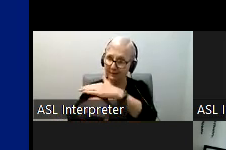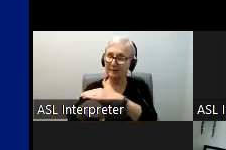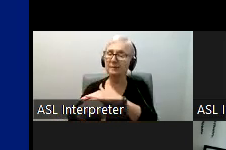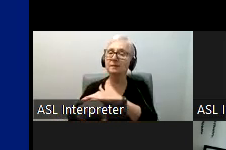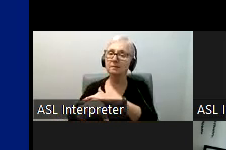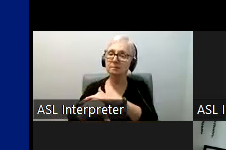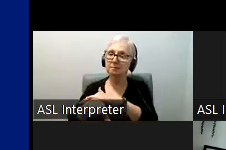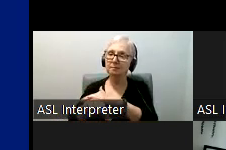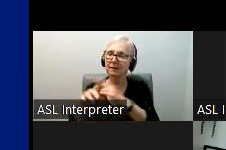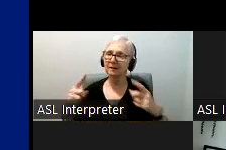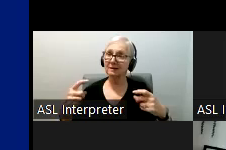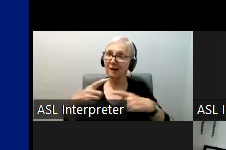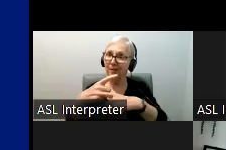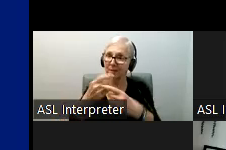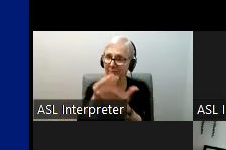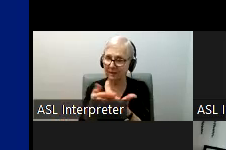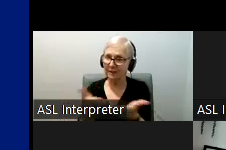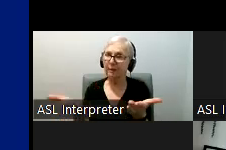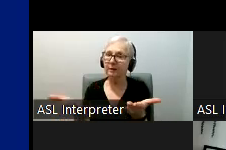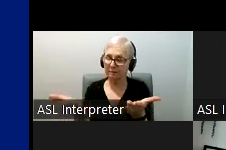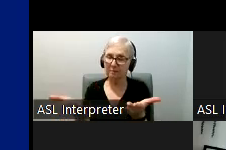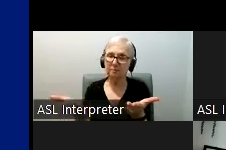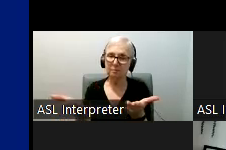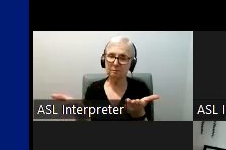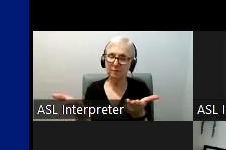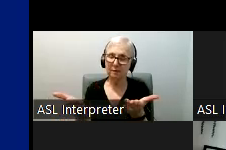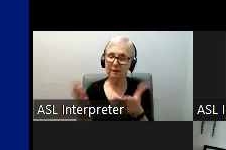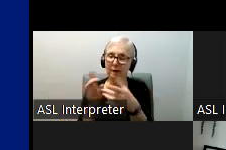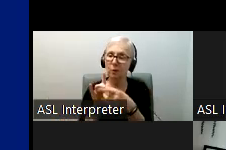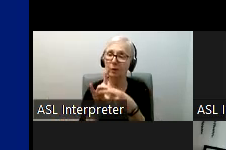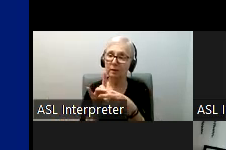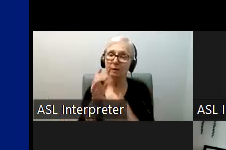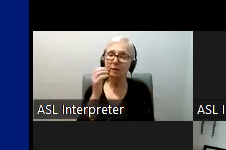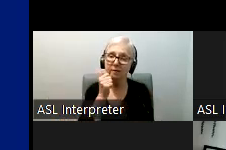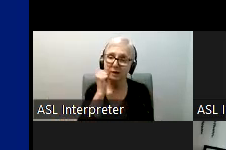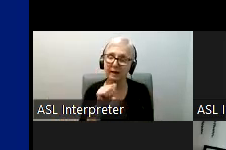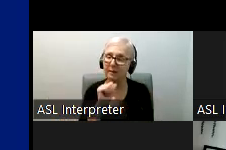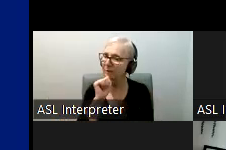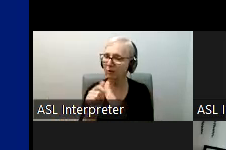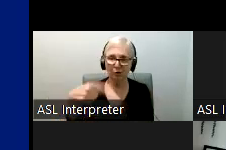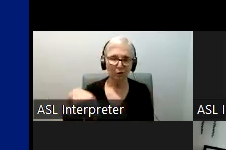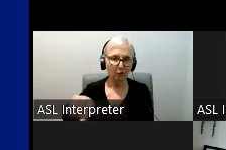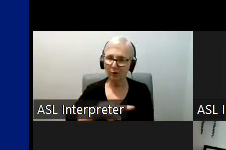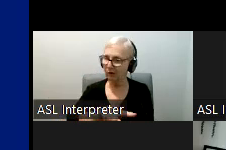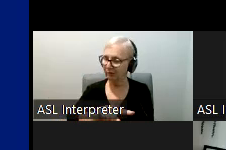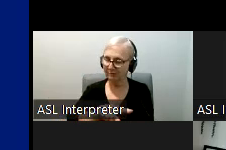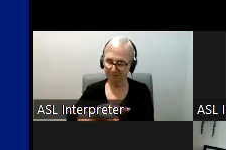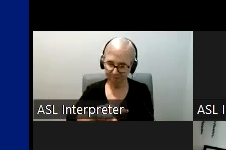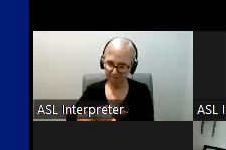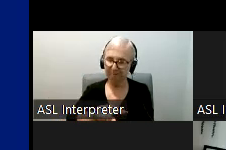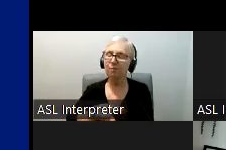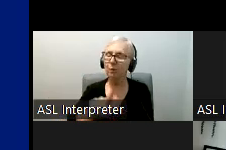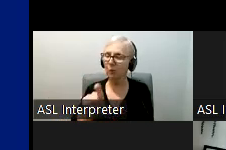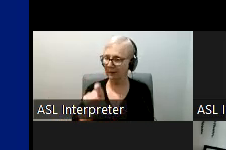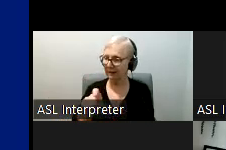incredibly complex material that we deal with every day, but you don't. So it's, we need